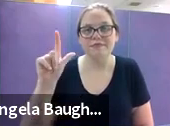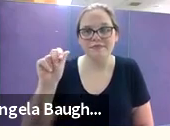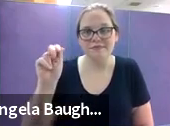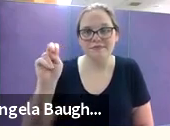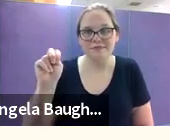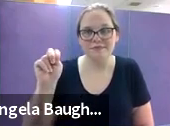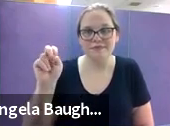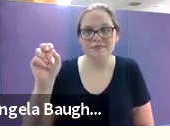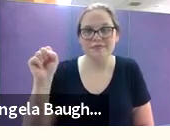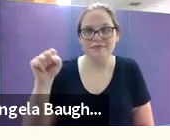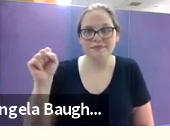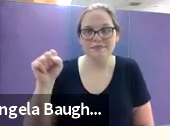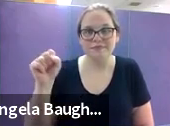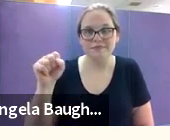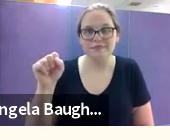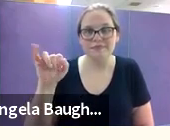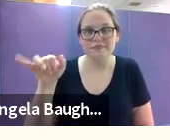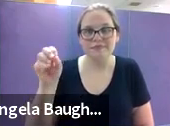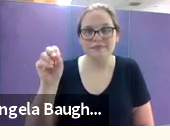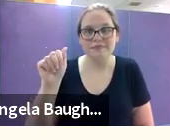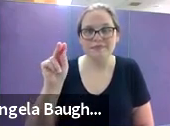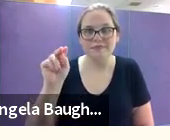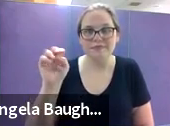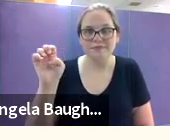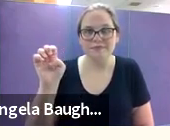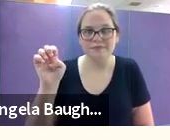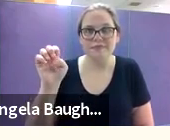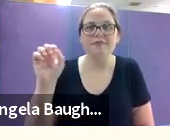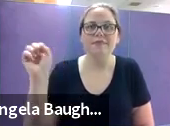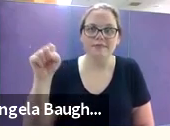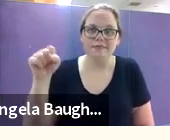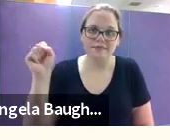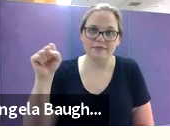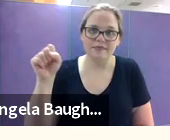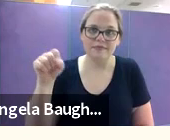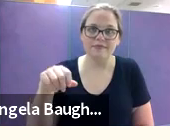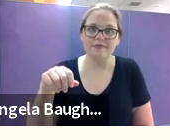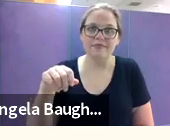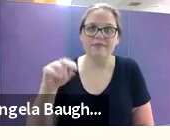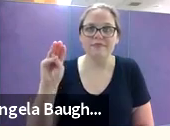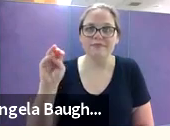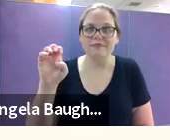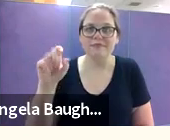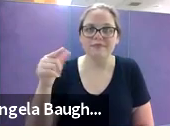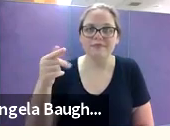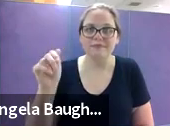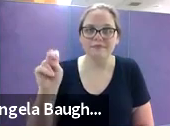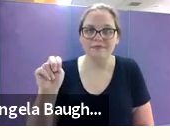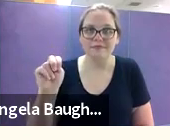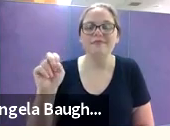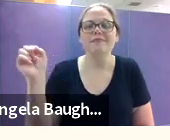Hargraves. Yay. Joanne Aceto. Yay. Megan Bergen.